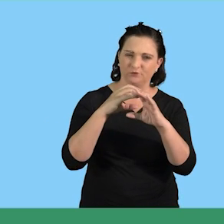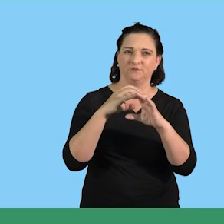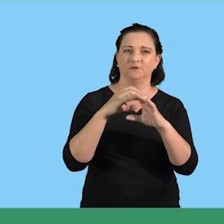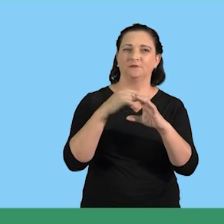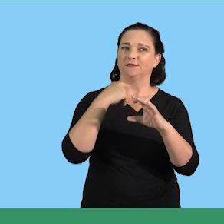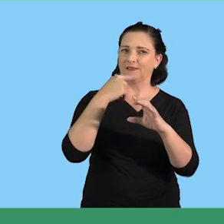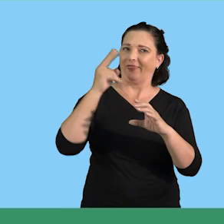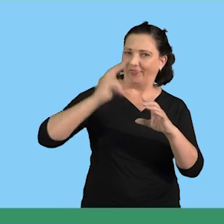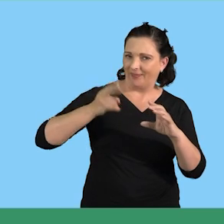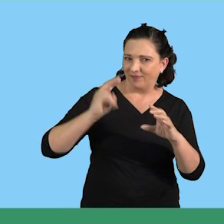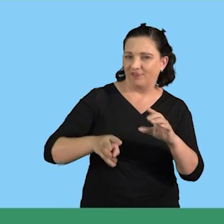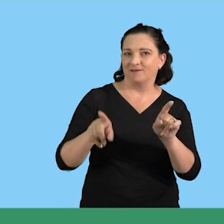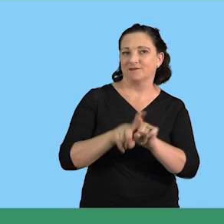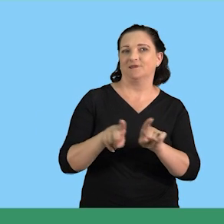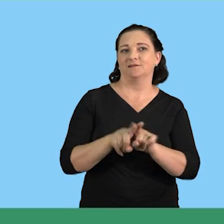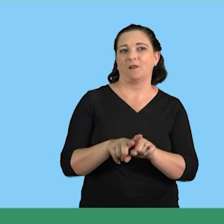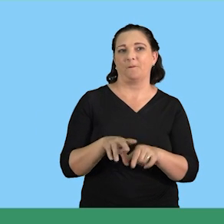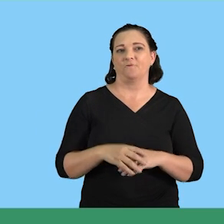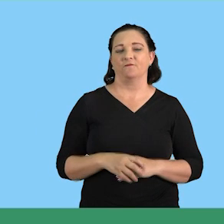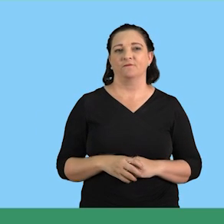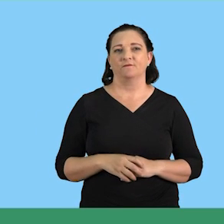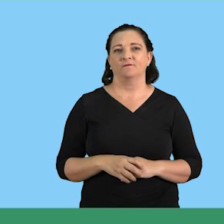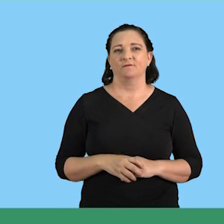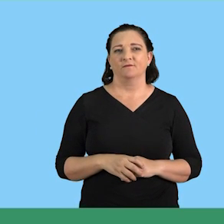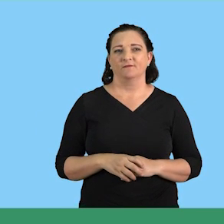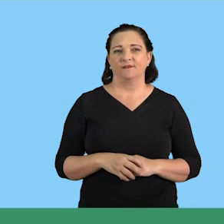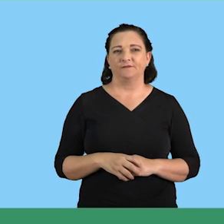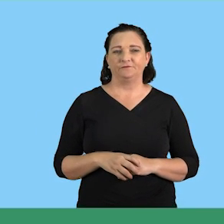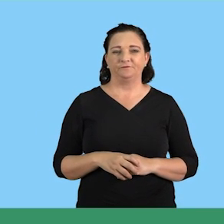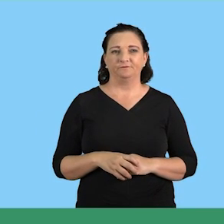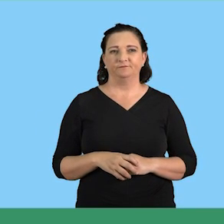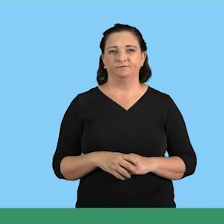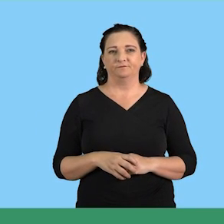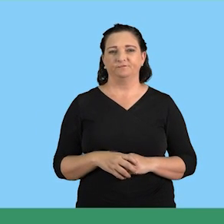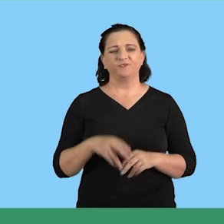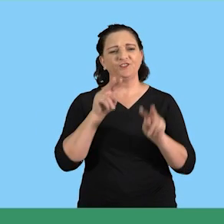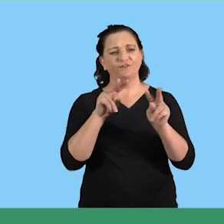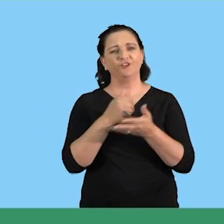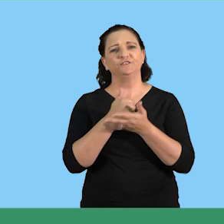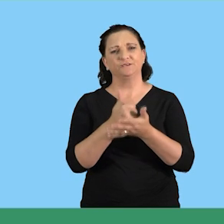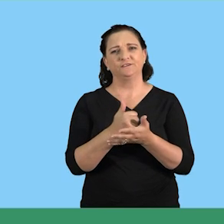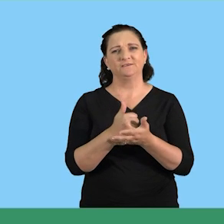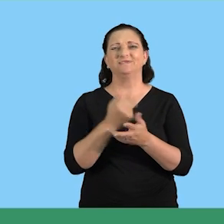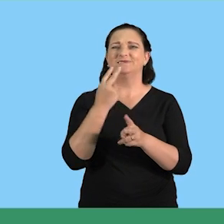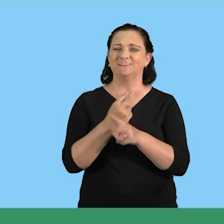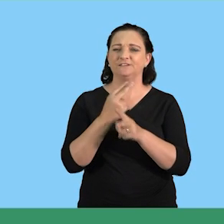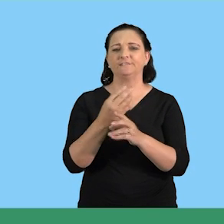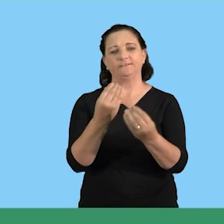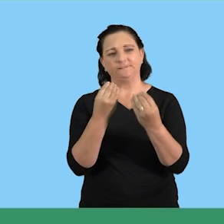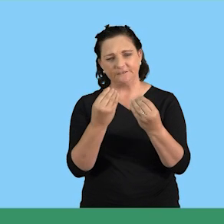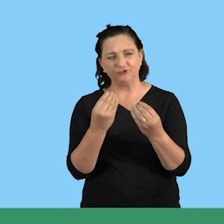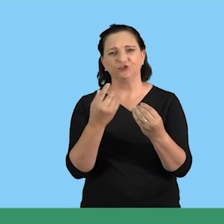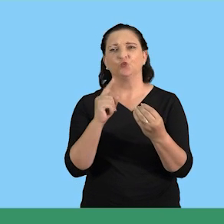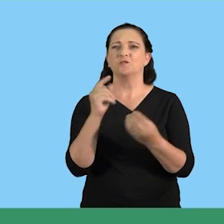so this is, we're putting an emphasis. They emphasize, I'll say emphasis, visual aids reinforce